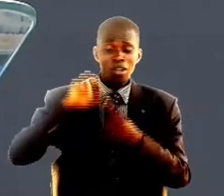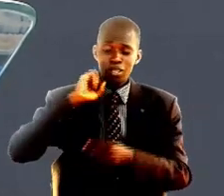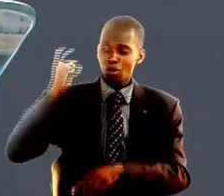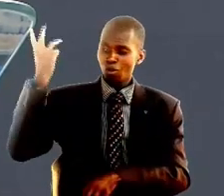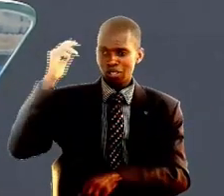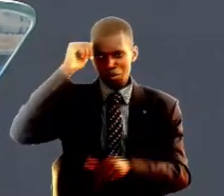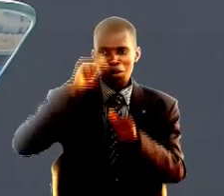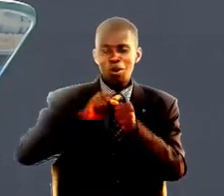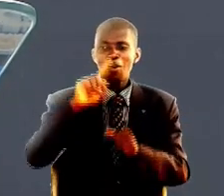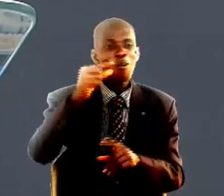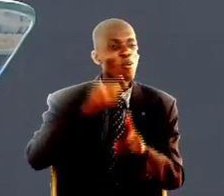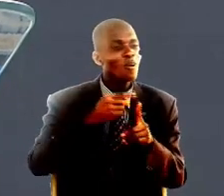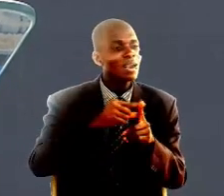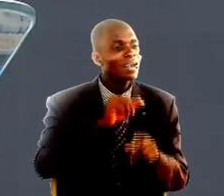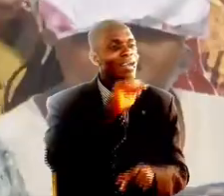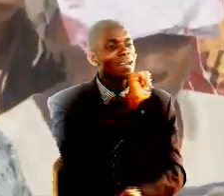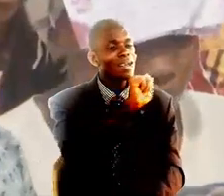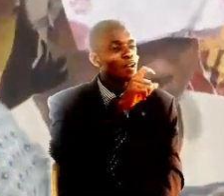40? Tell me.